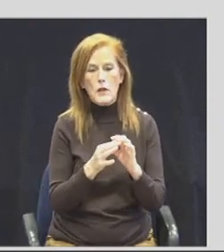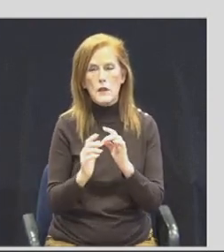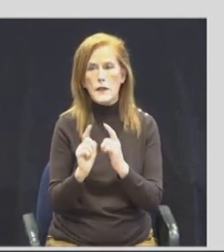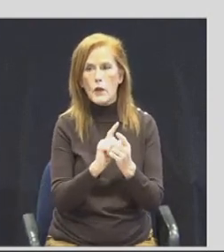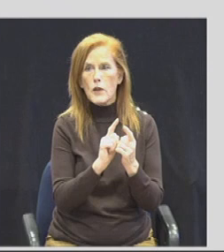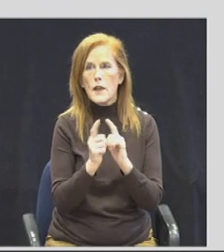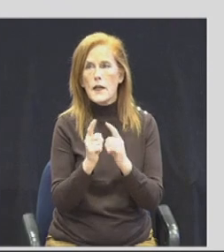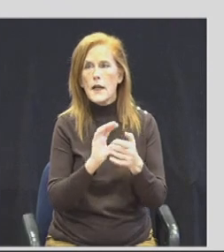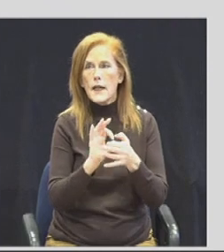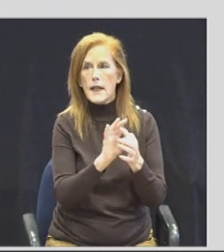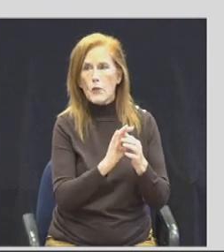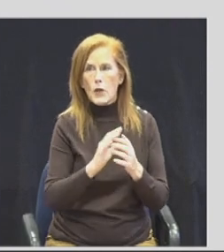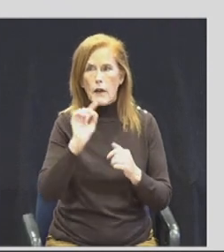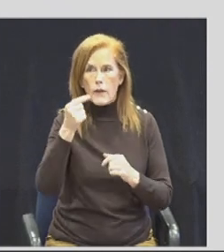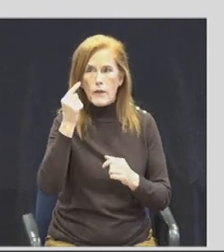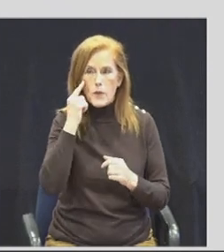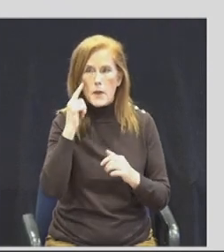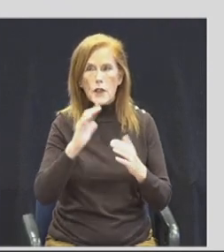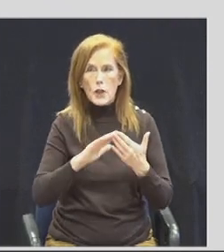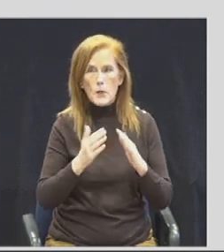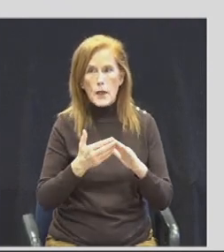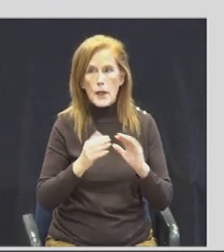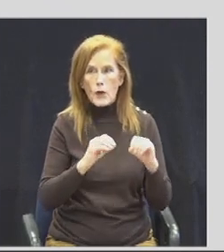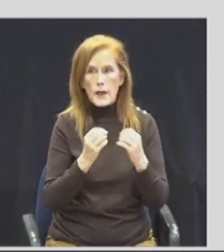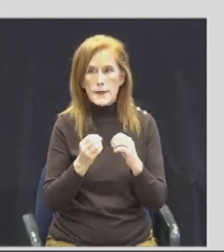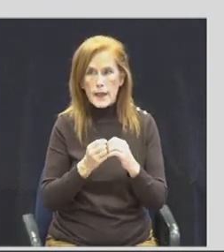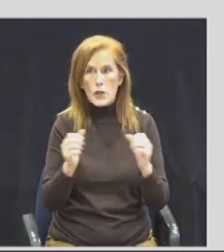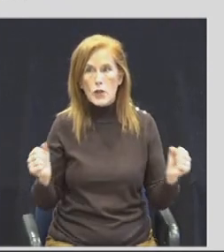community organizations to promote public health preparedness